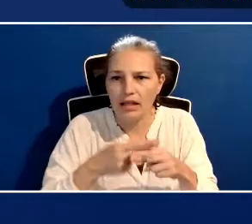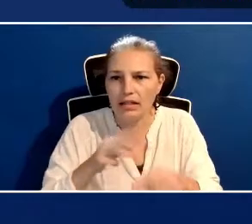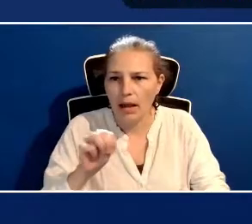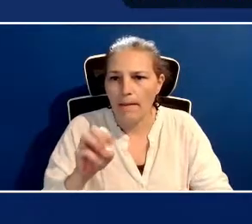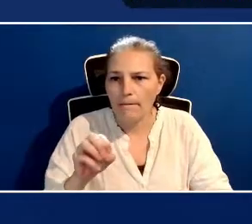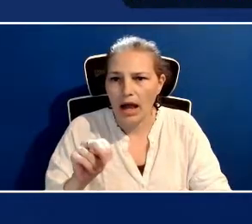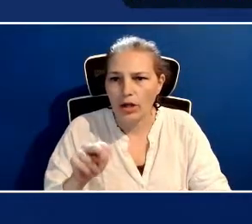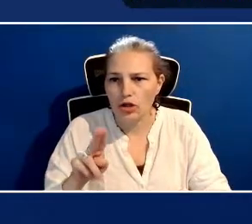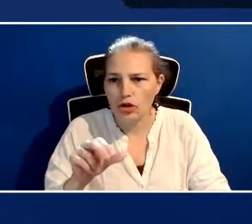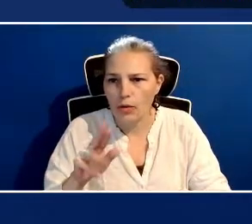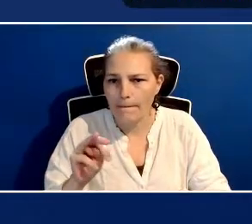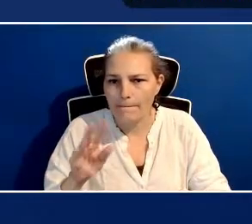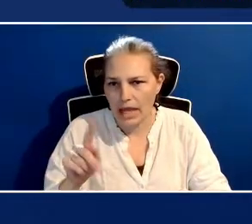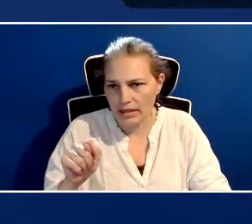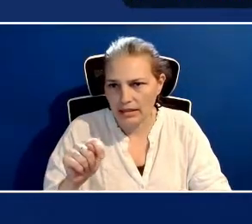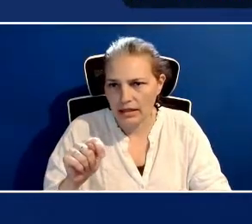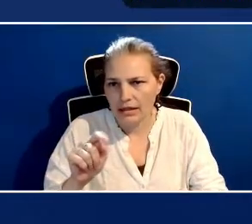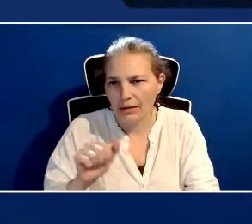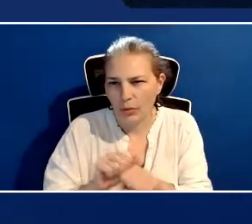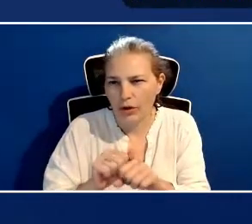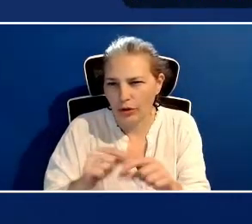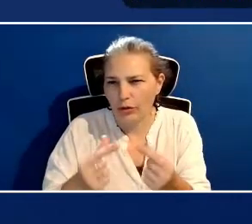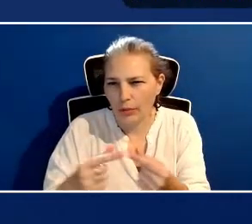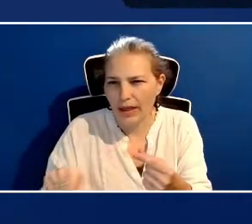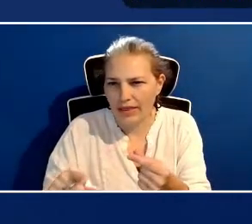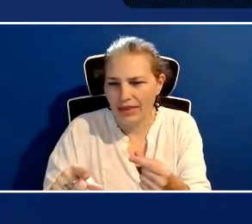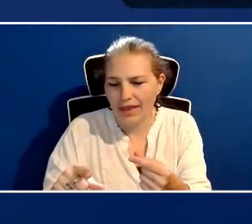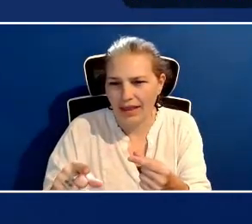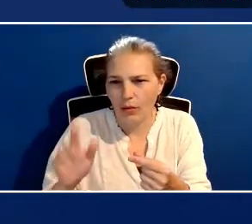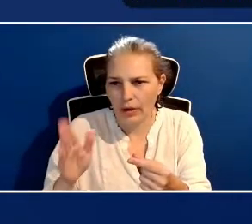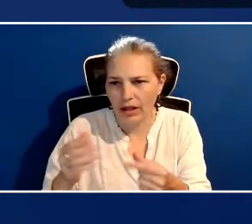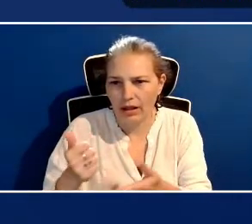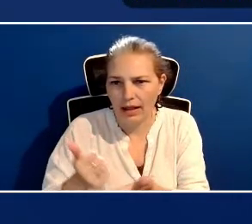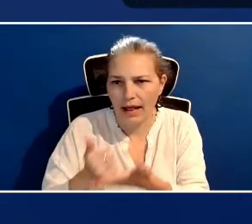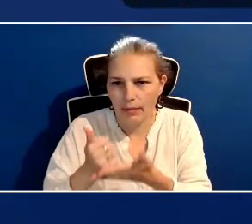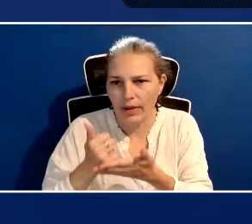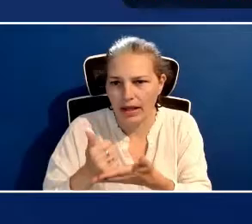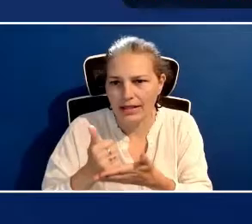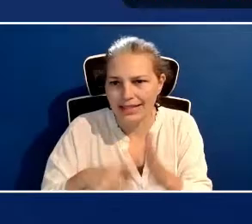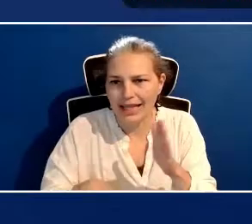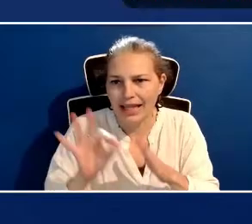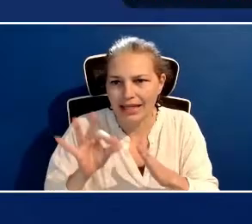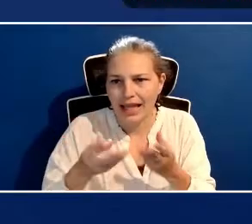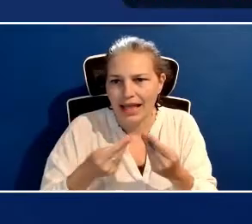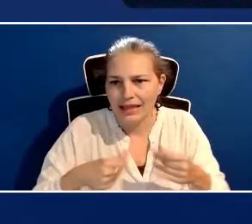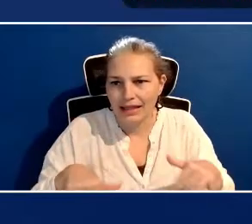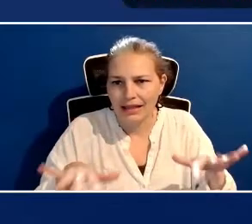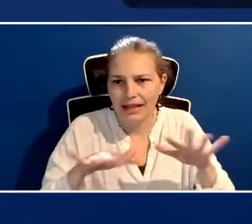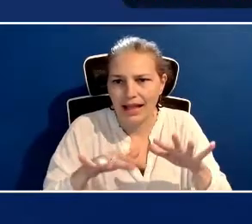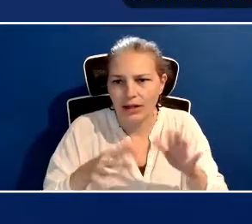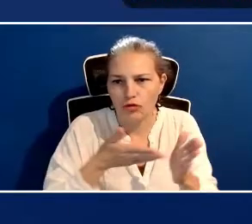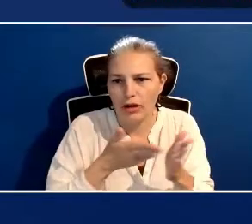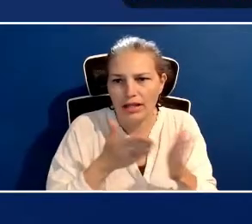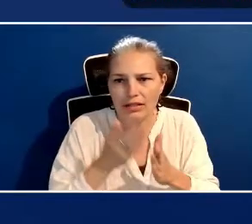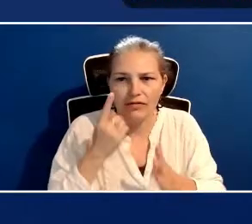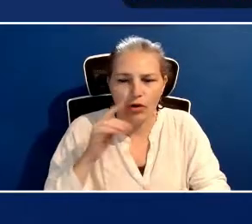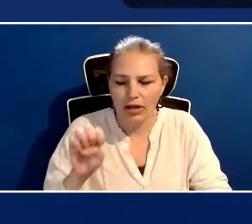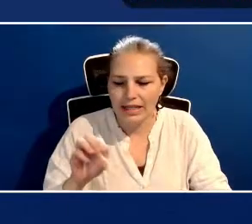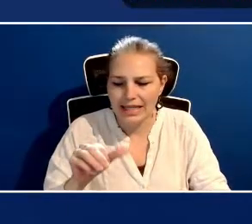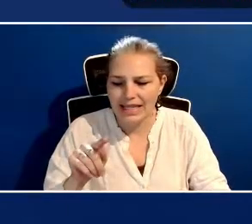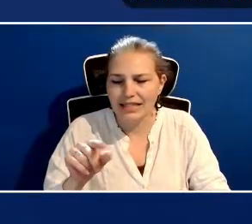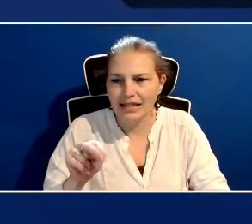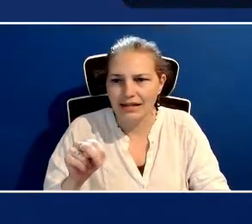us, and they'll be assisting with acquiring the land rights for the Eaton fire. So the right of entry agreement,